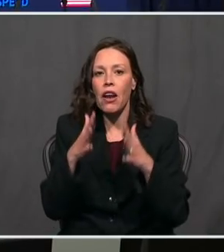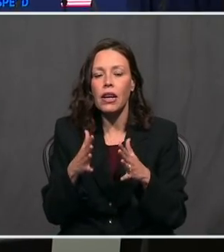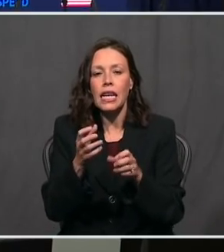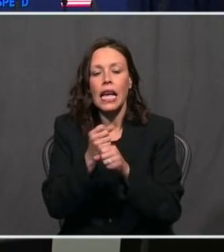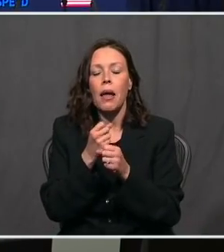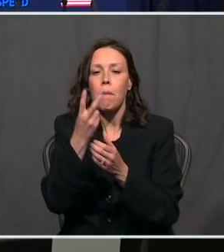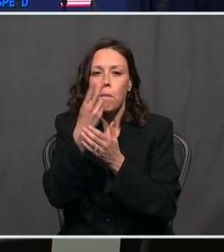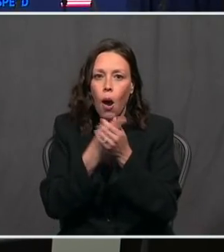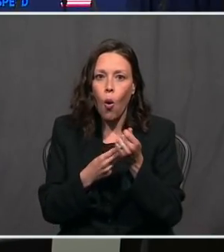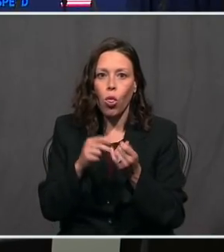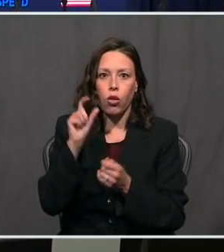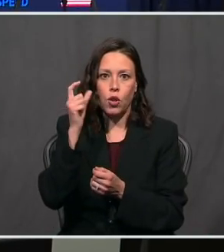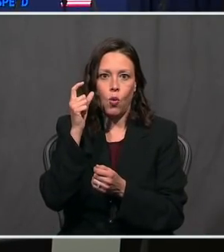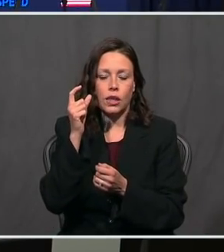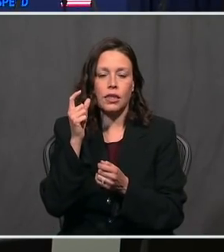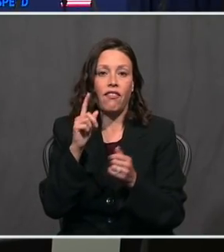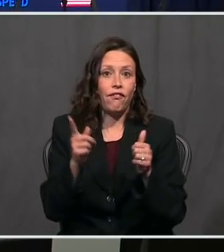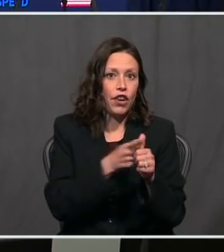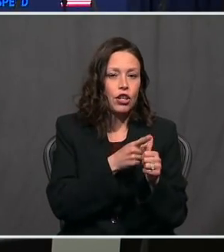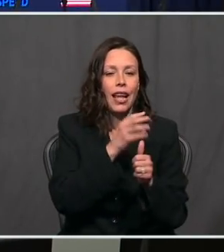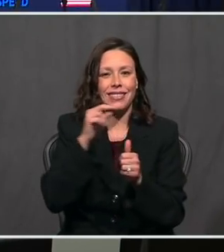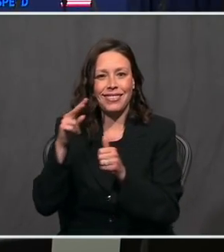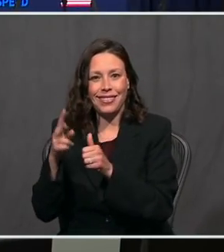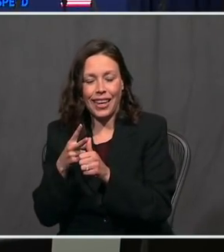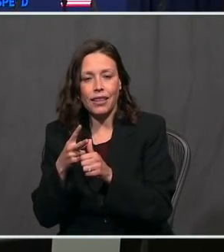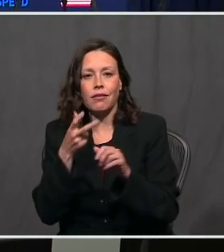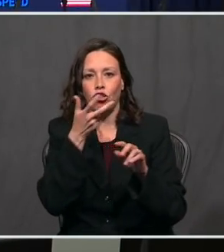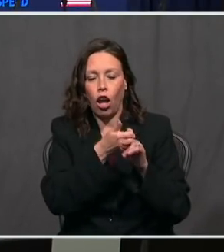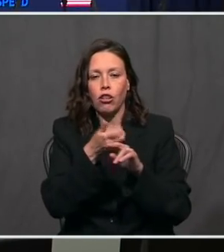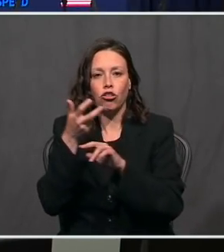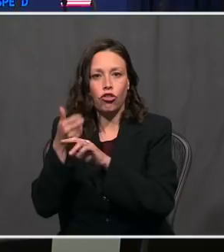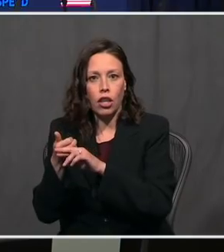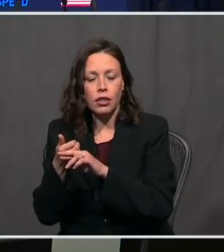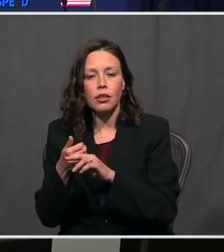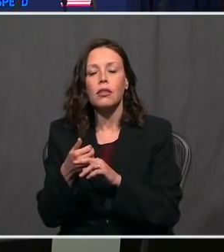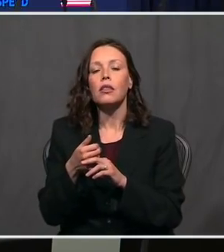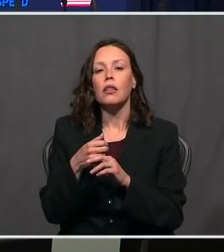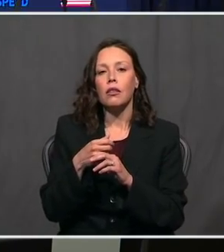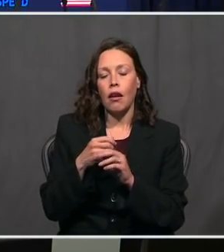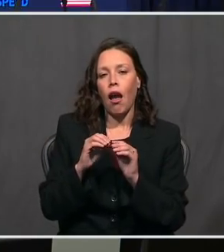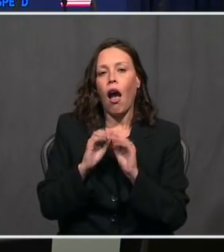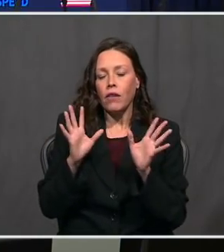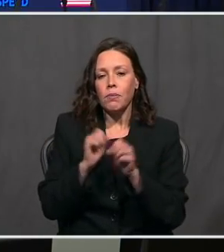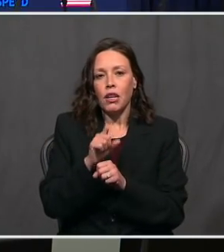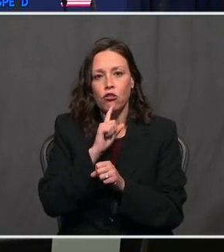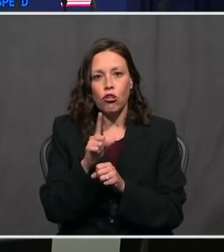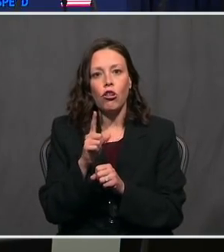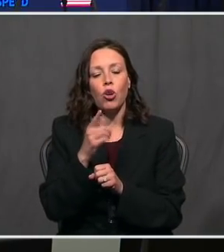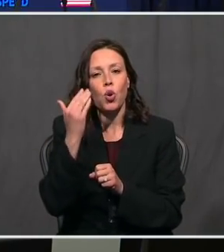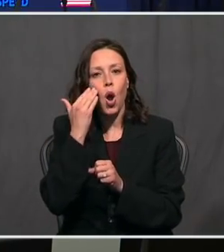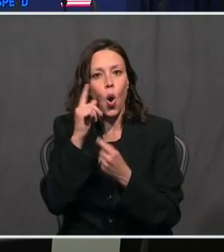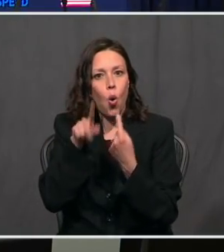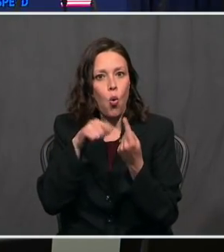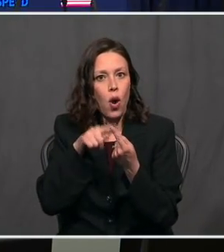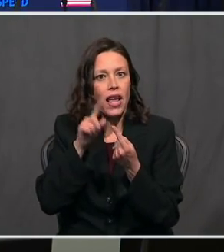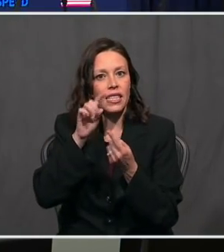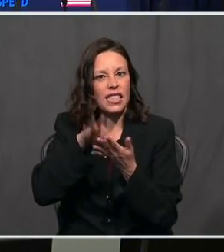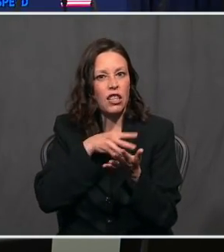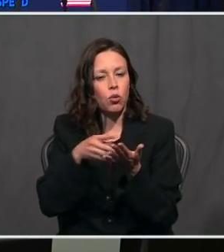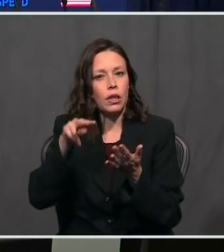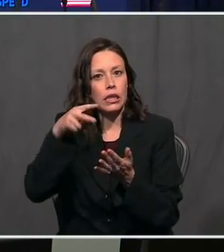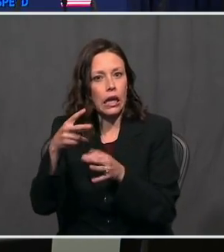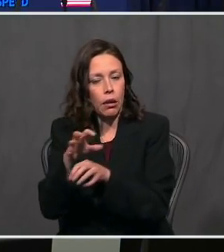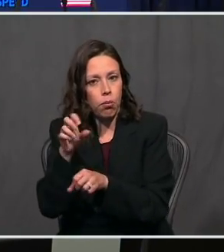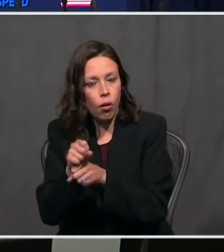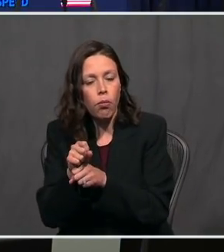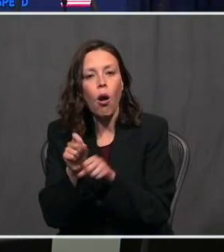both doses. And I think that sits not only on the states, the health departments, but obviously on pharmacy as well, to ensure consumers know when to schedule it, as well